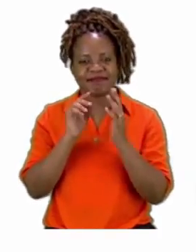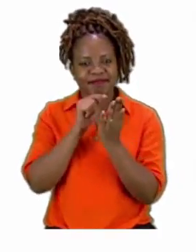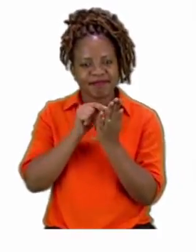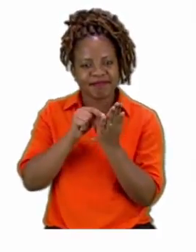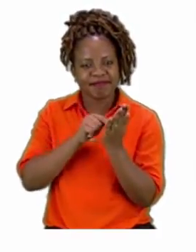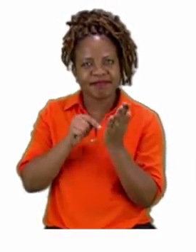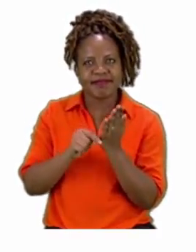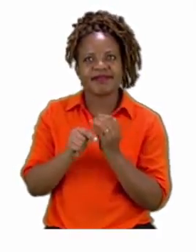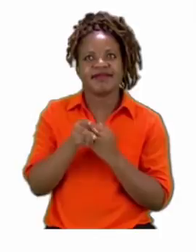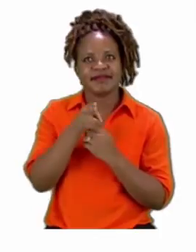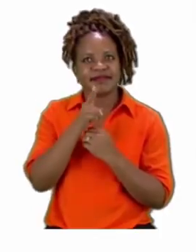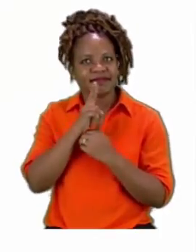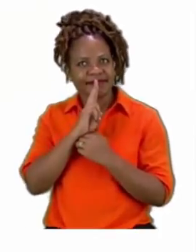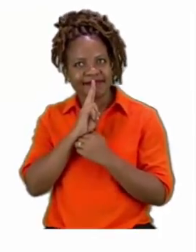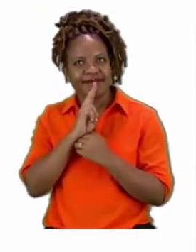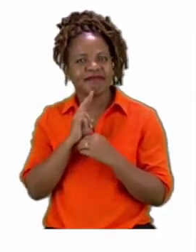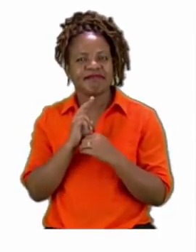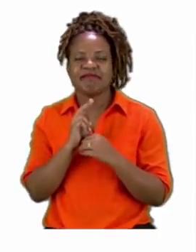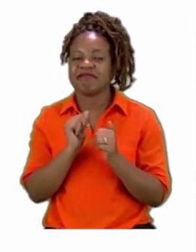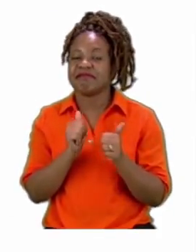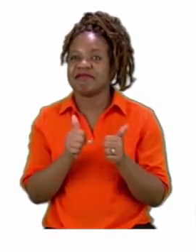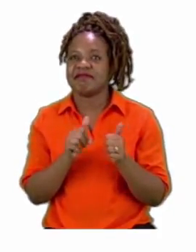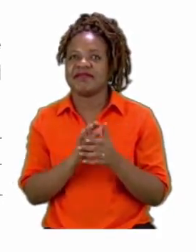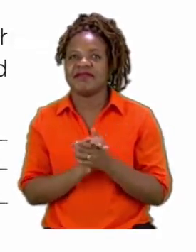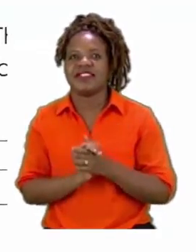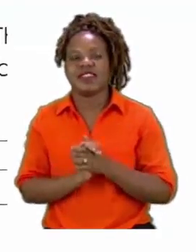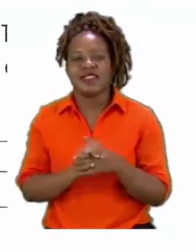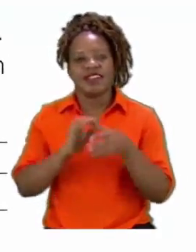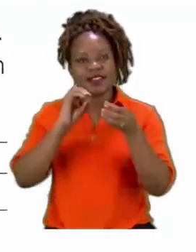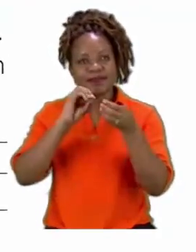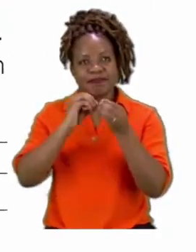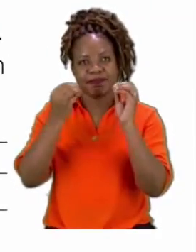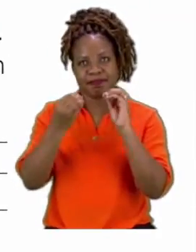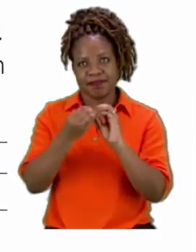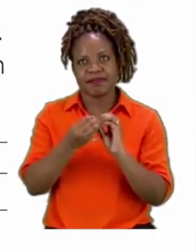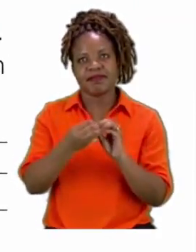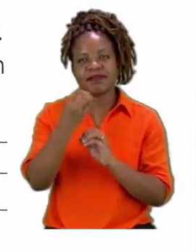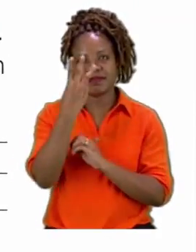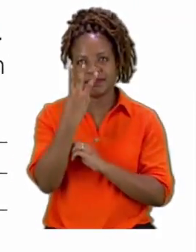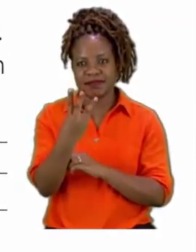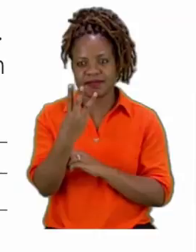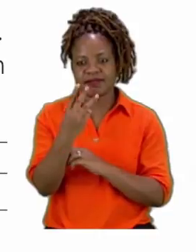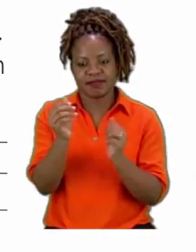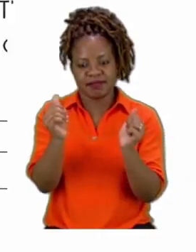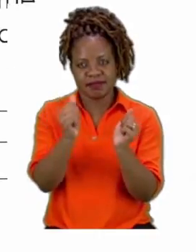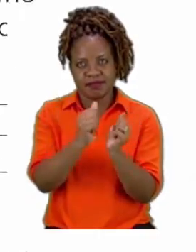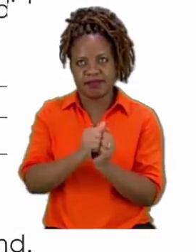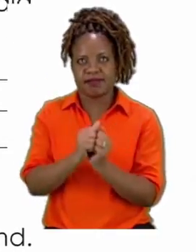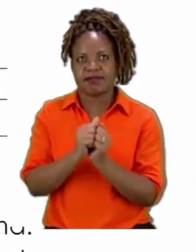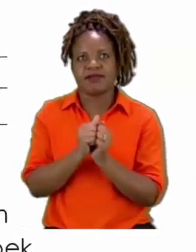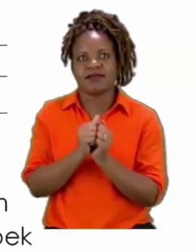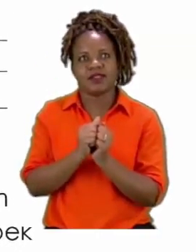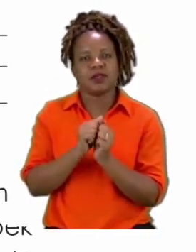need to focus. We are going to do number 3 together because it's a long one and I want us to get it